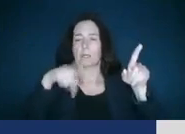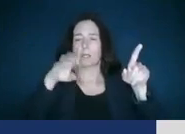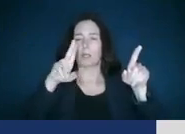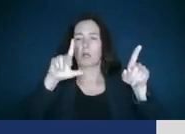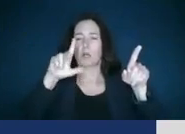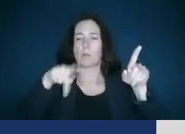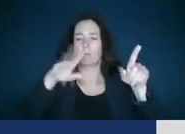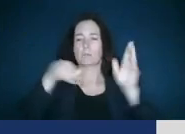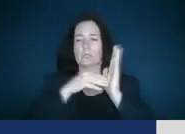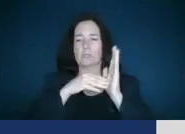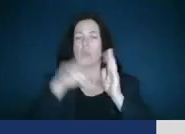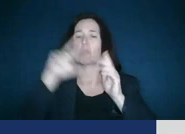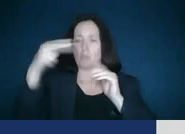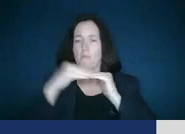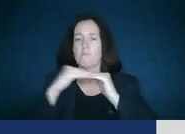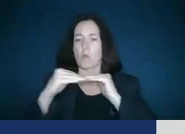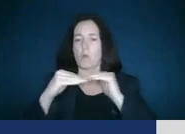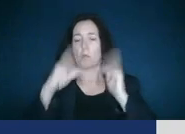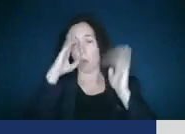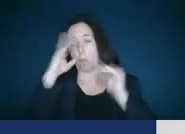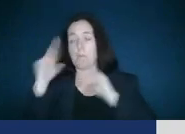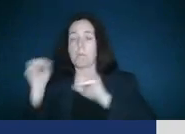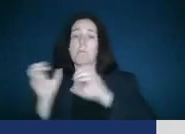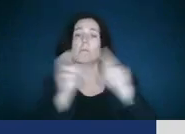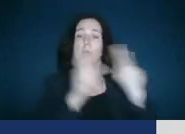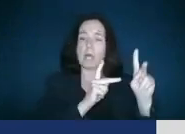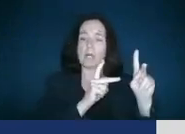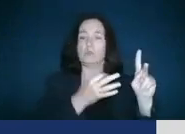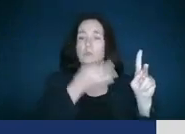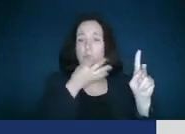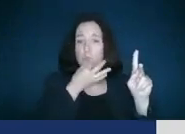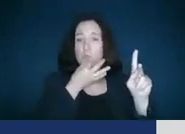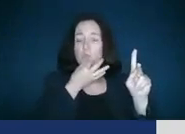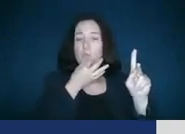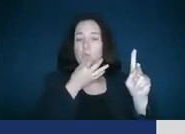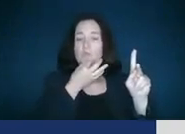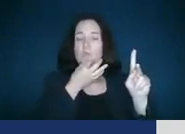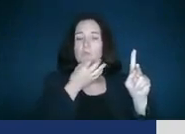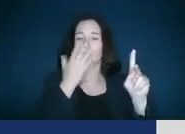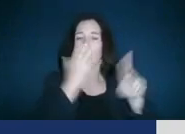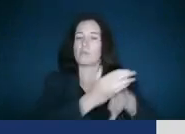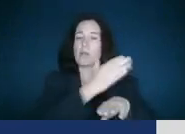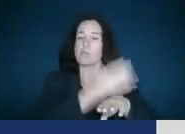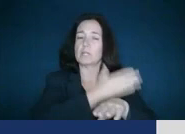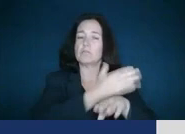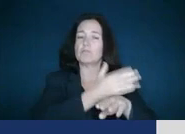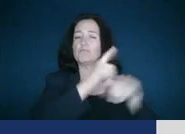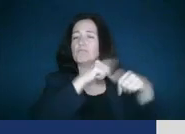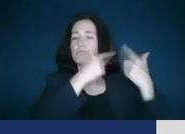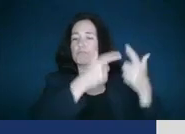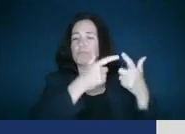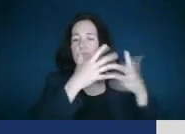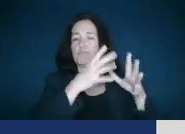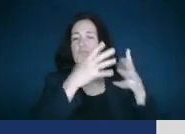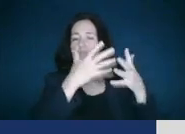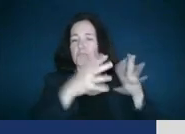floor. We hope to return to that location very soon as the renovations begin wrapping up.